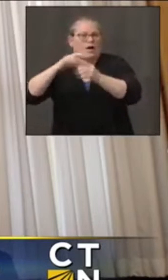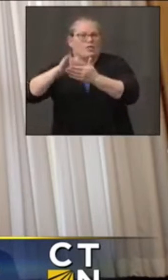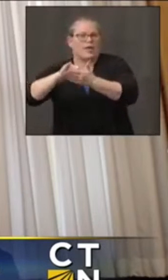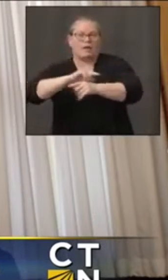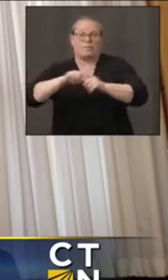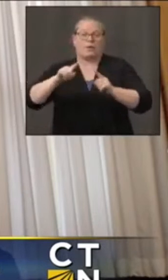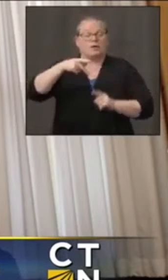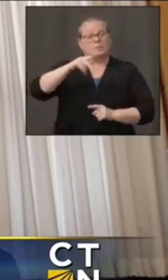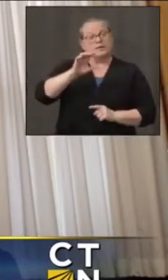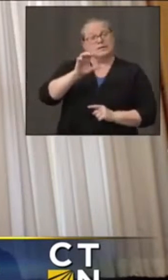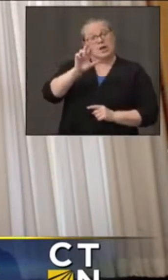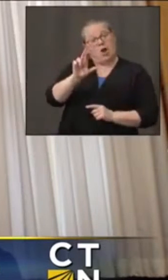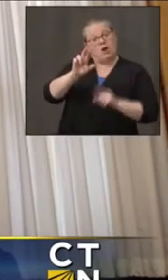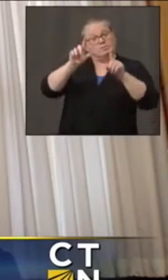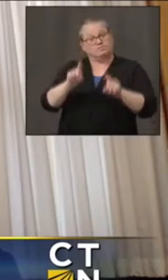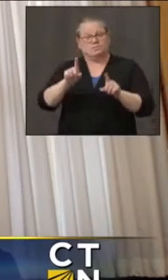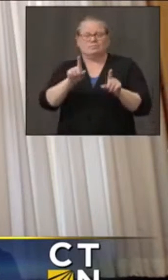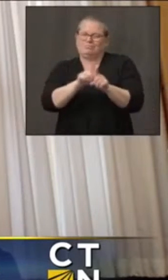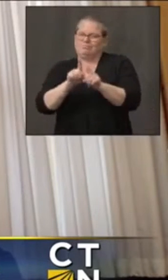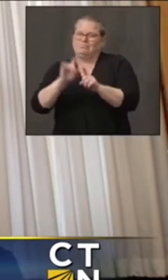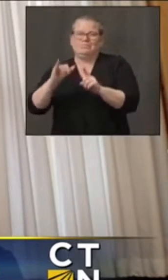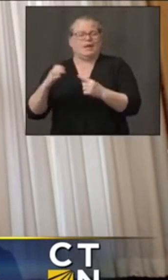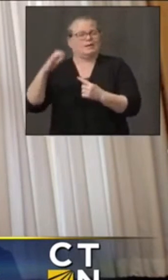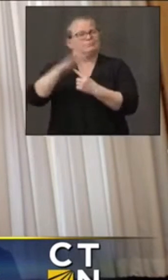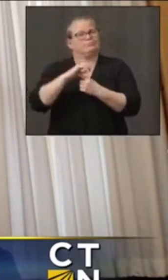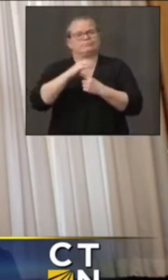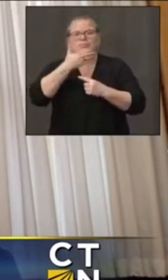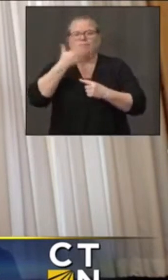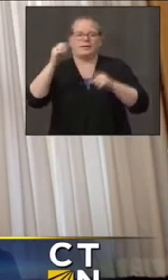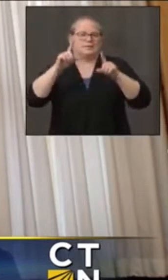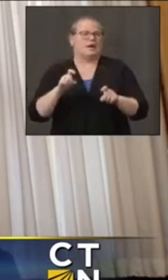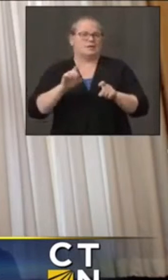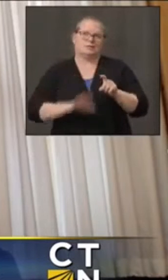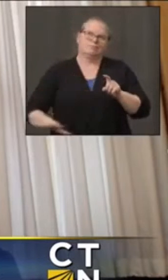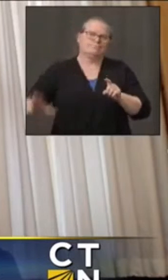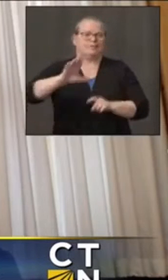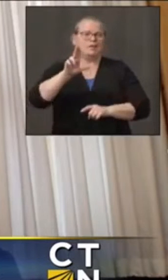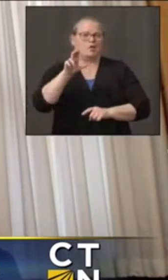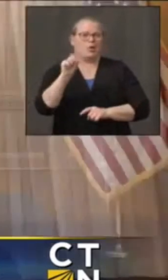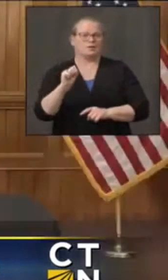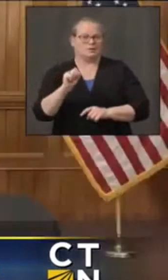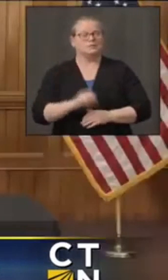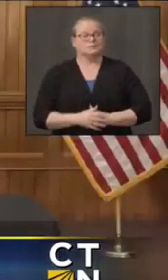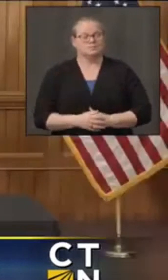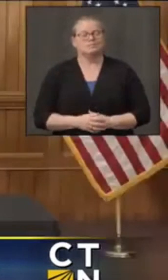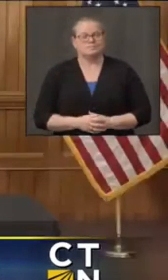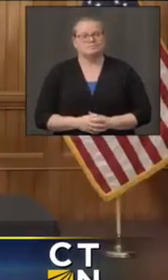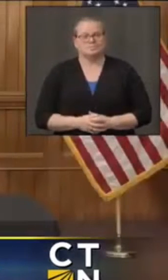also among the best in class in the nation. Okay. All right. Thank you.